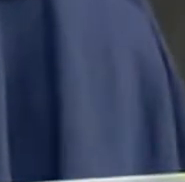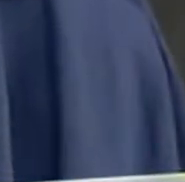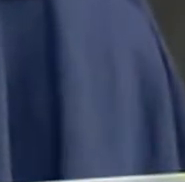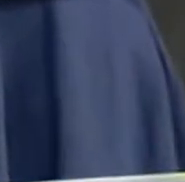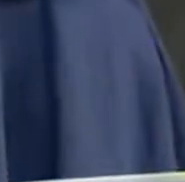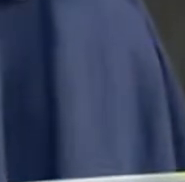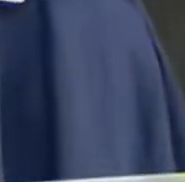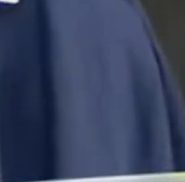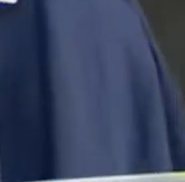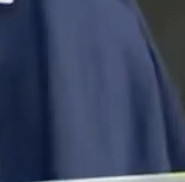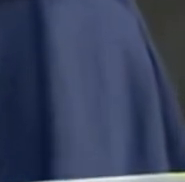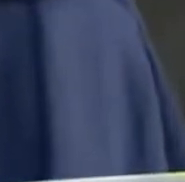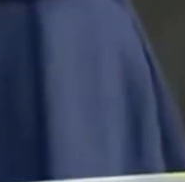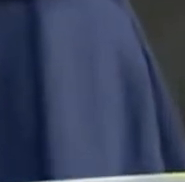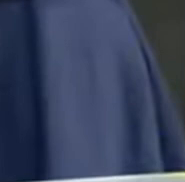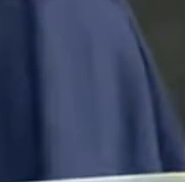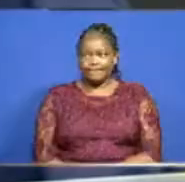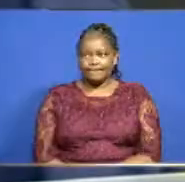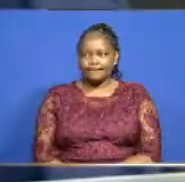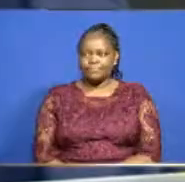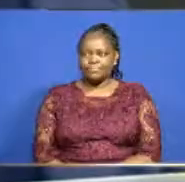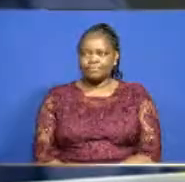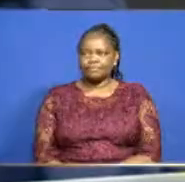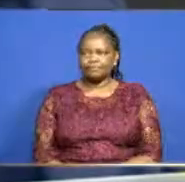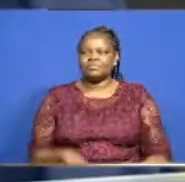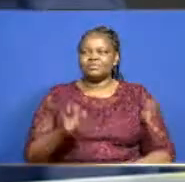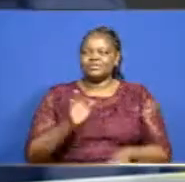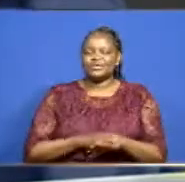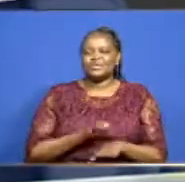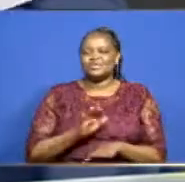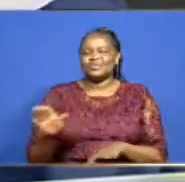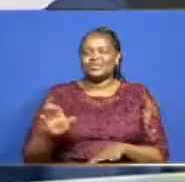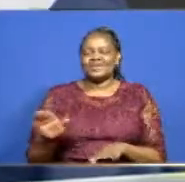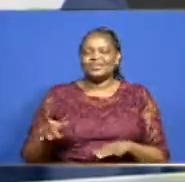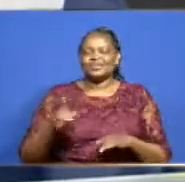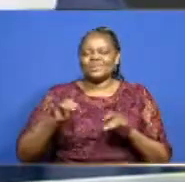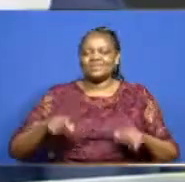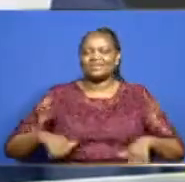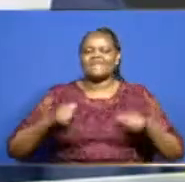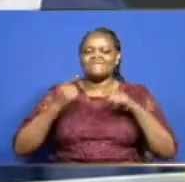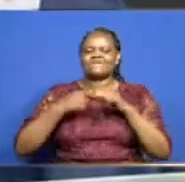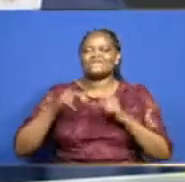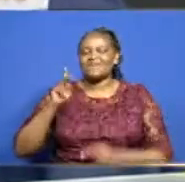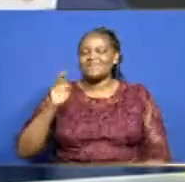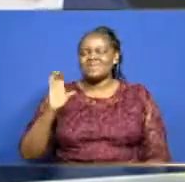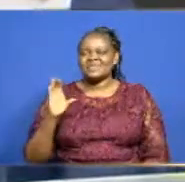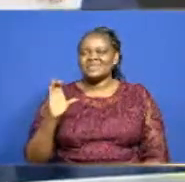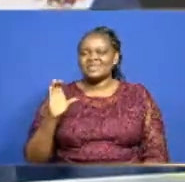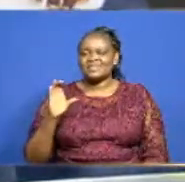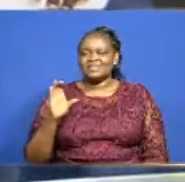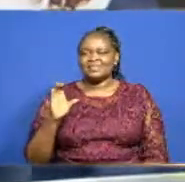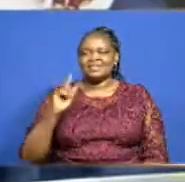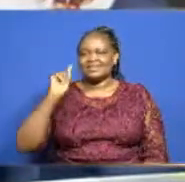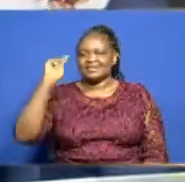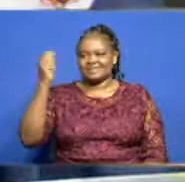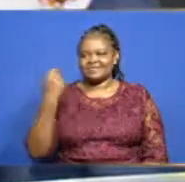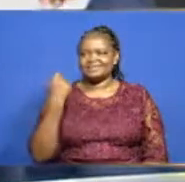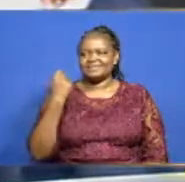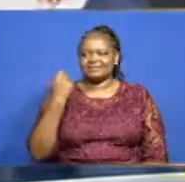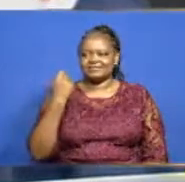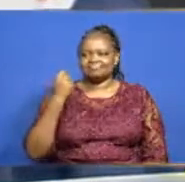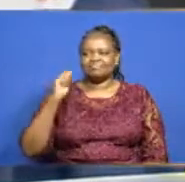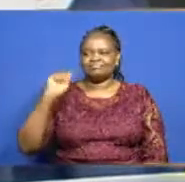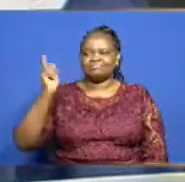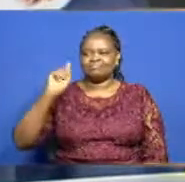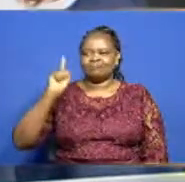Very good morning to you. We're coming to you live from KBC Channel 1 right here in Kenya's capital, Nairobi.